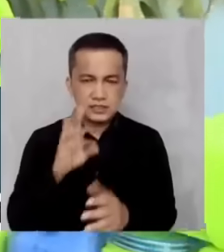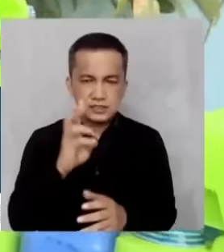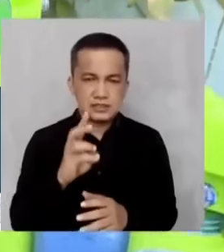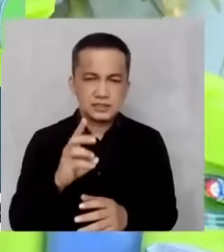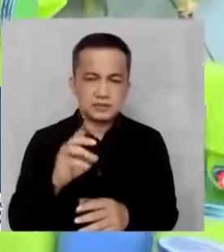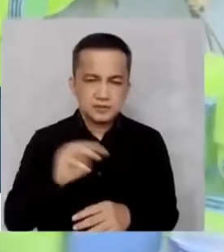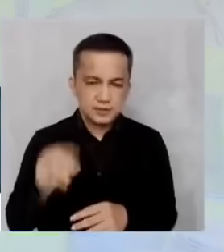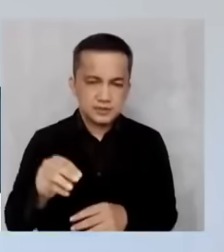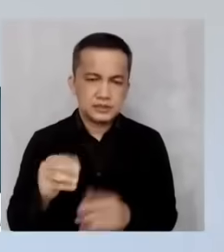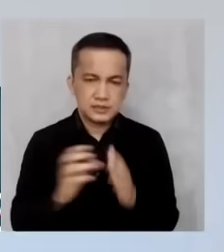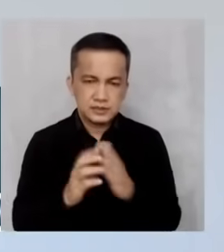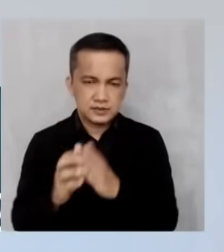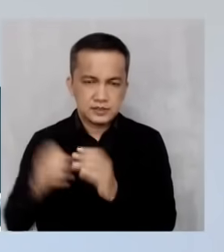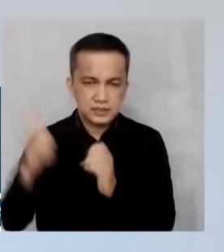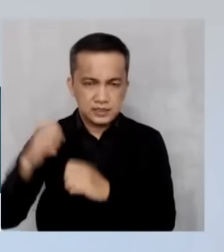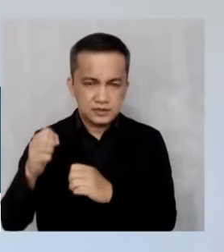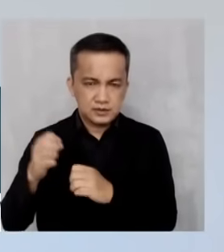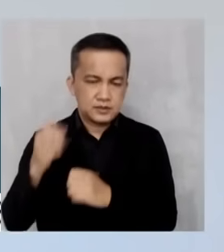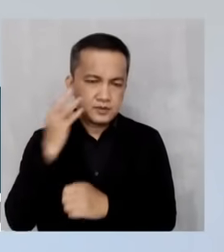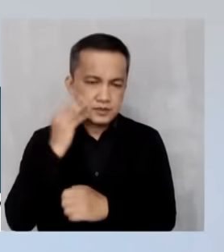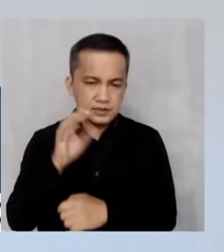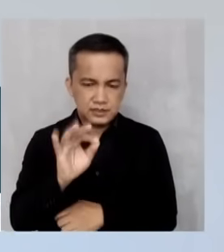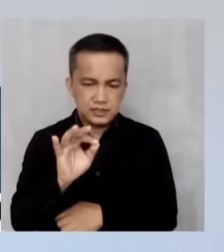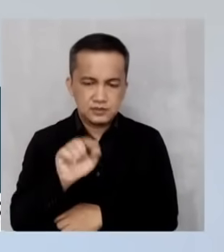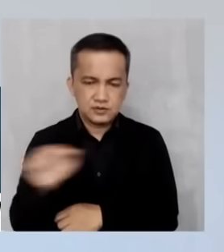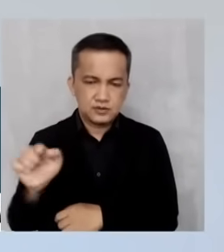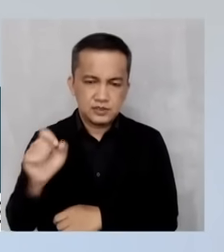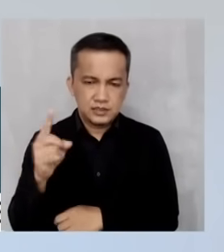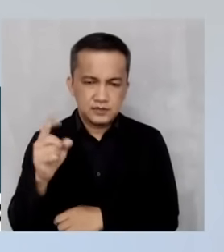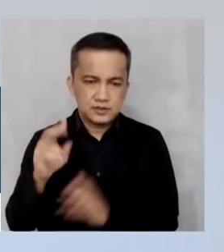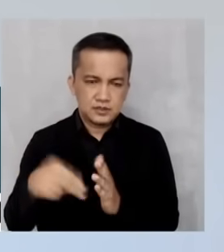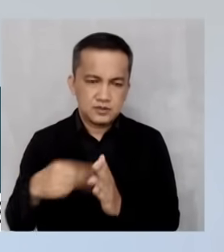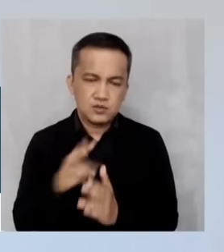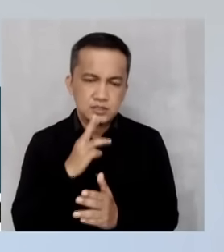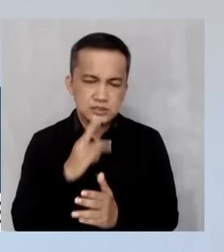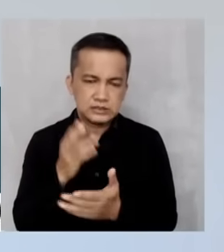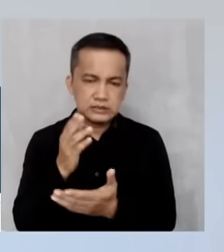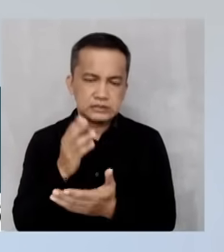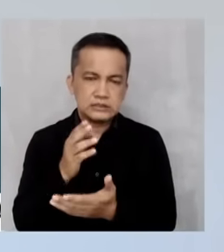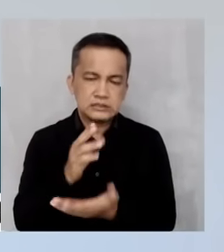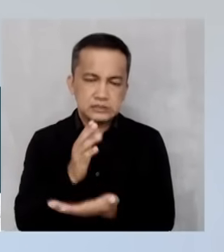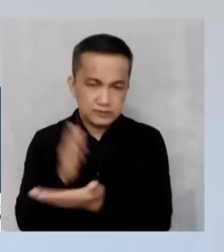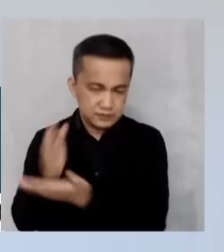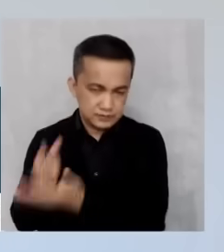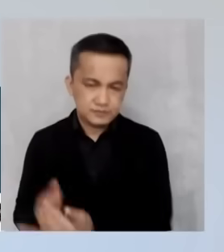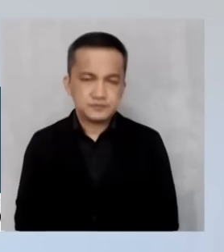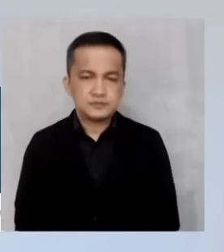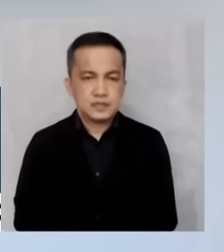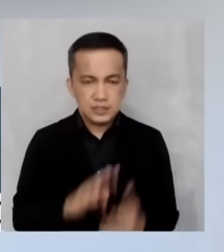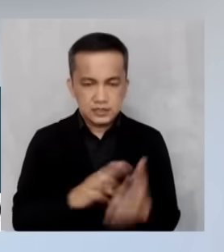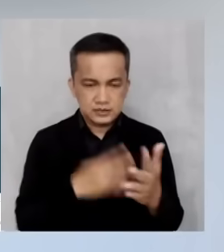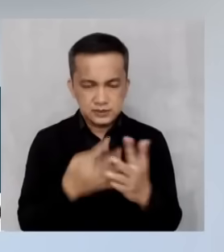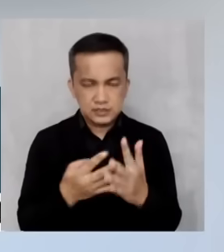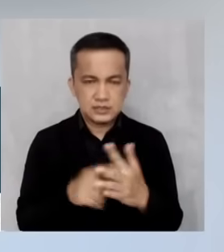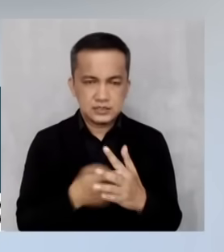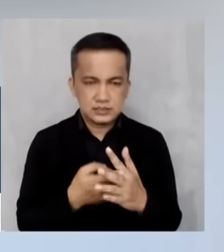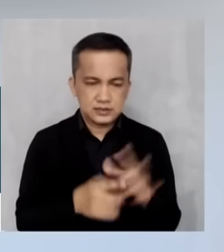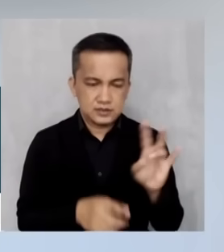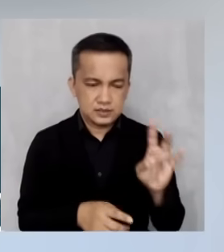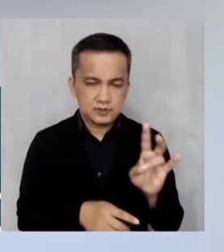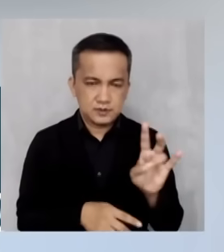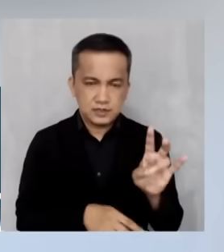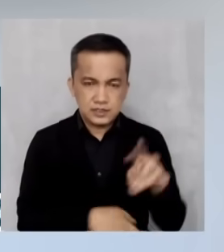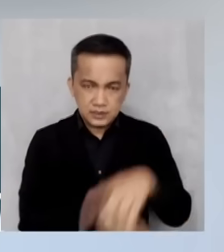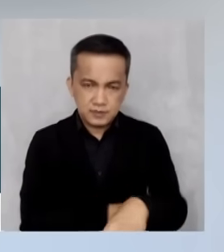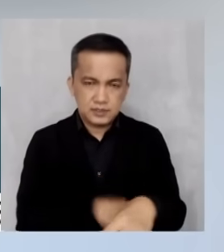are expected to experience 9 to 11-hour daily water service interruptions. It is scheduled to start every 7 p.m. in parts of Quezon